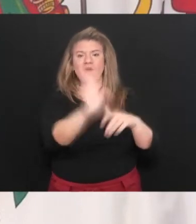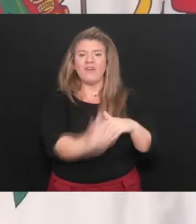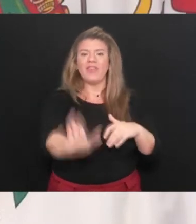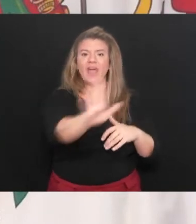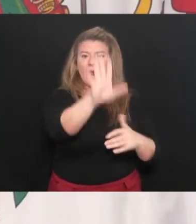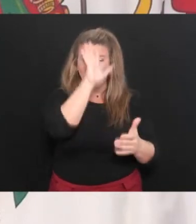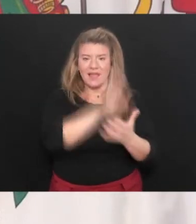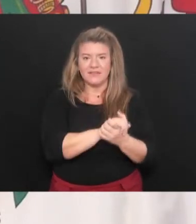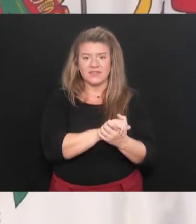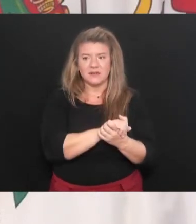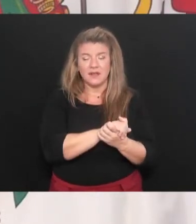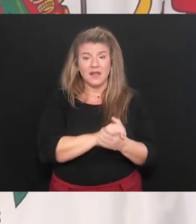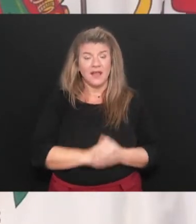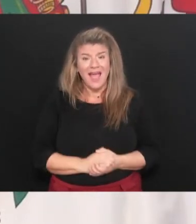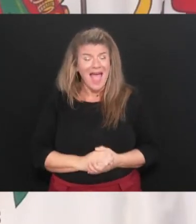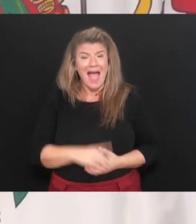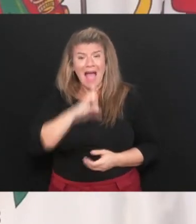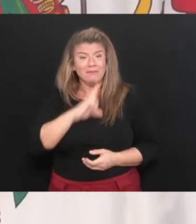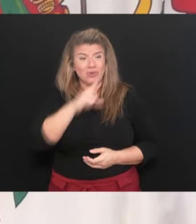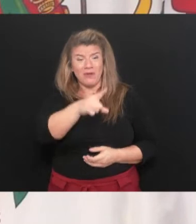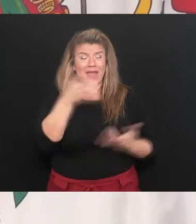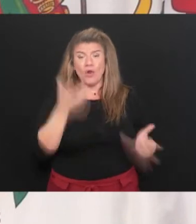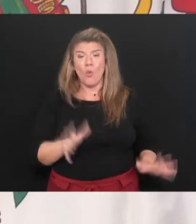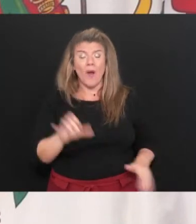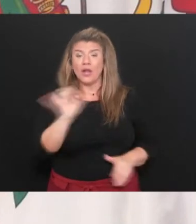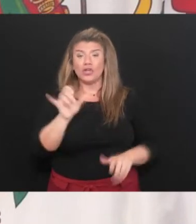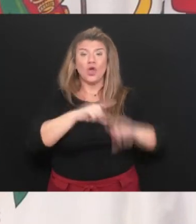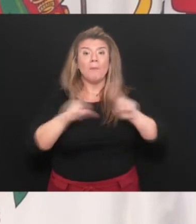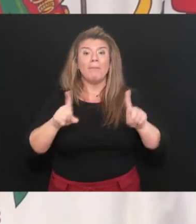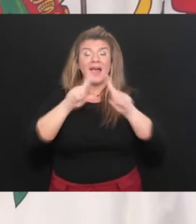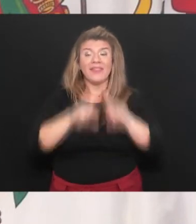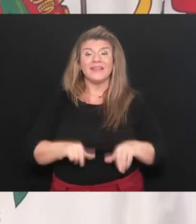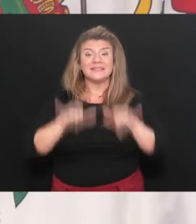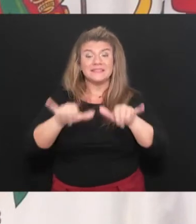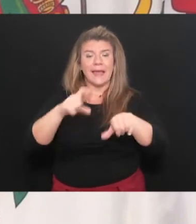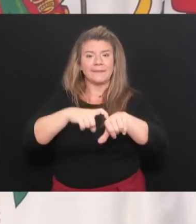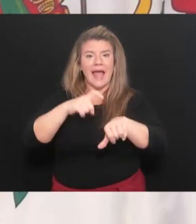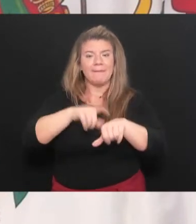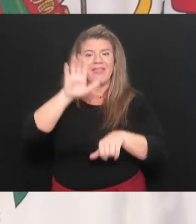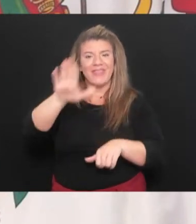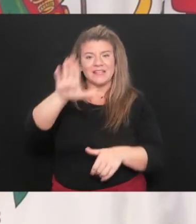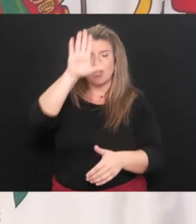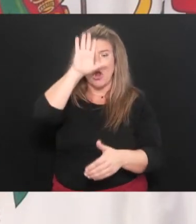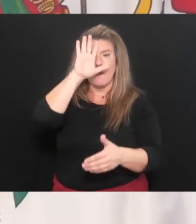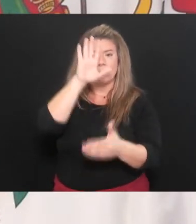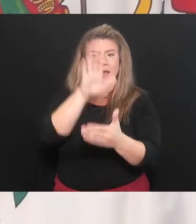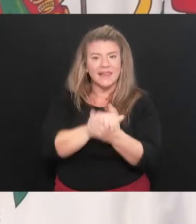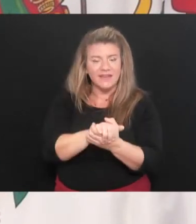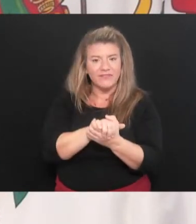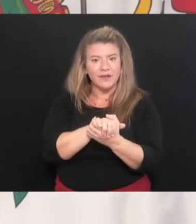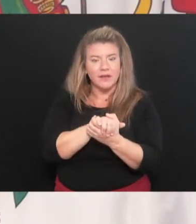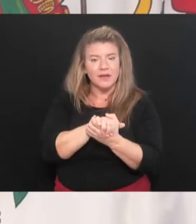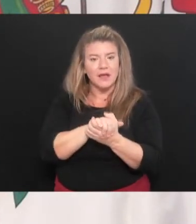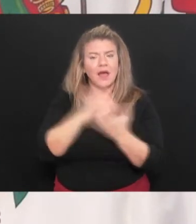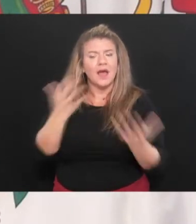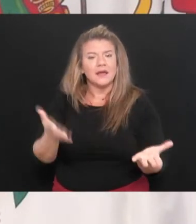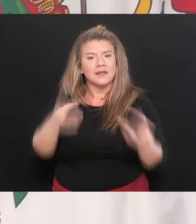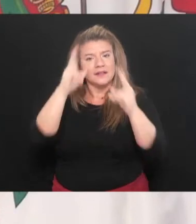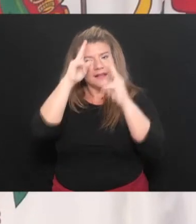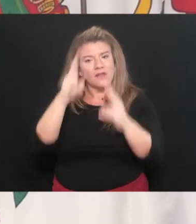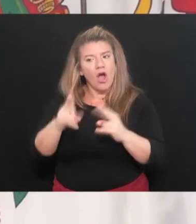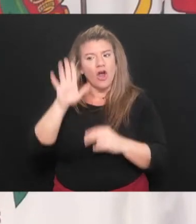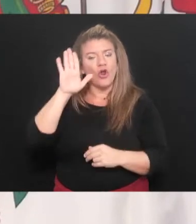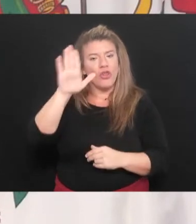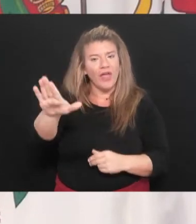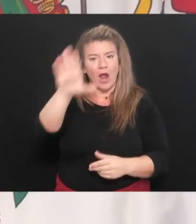They may not want to do it either, but at the same time, that's what they believe. So let's at least honor their beliefs